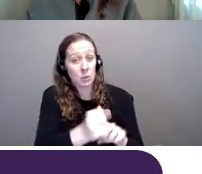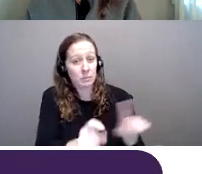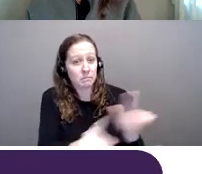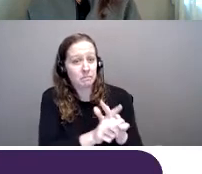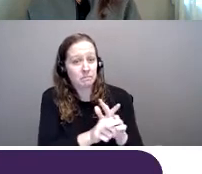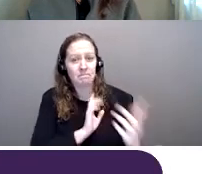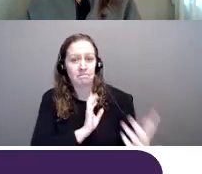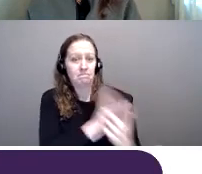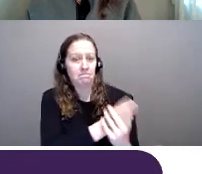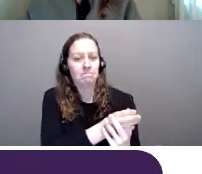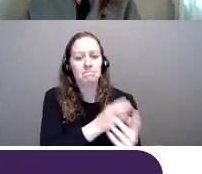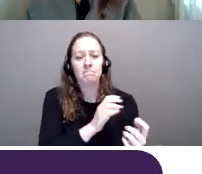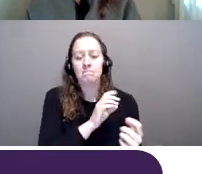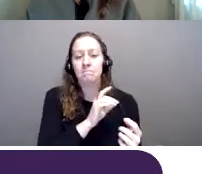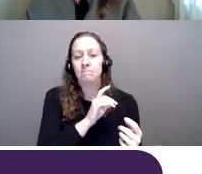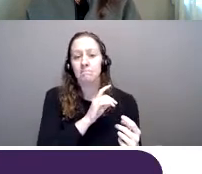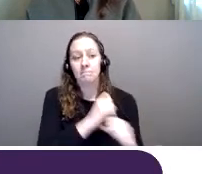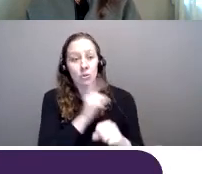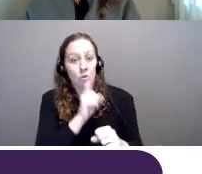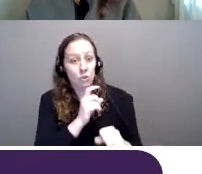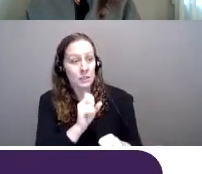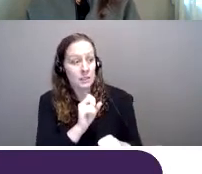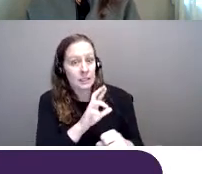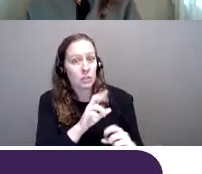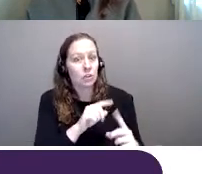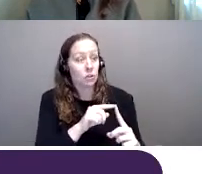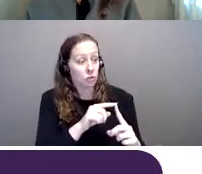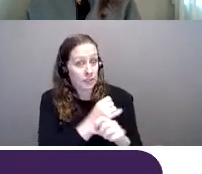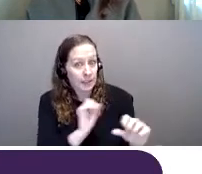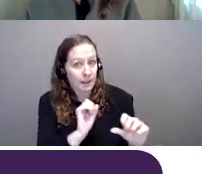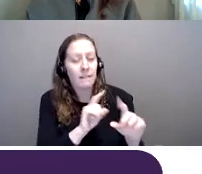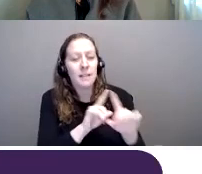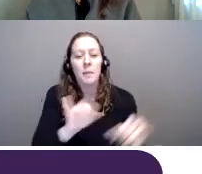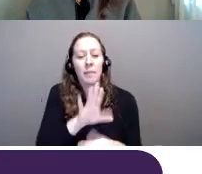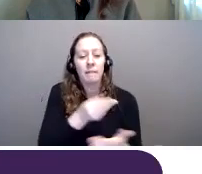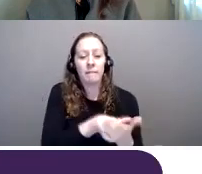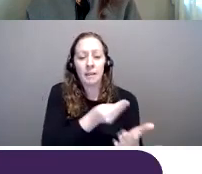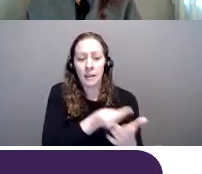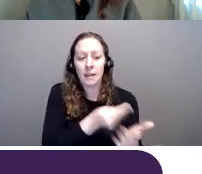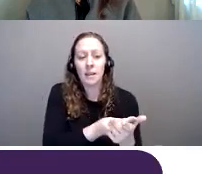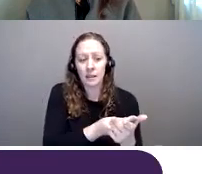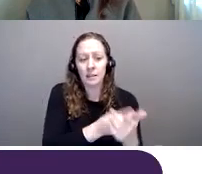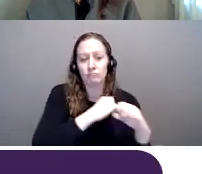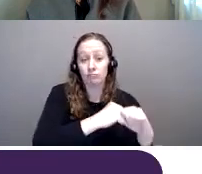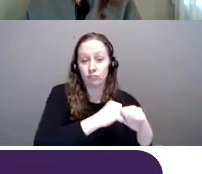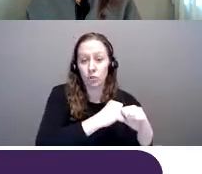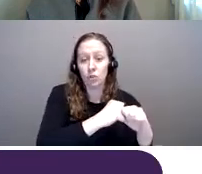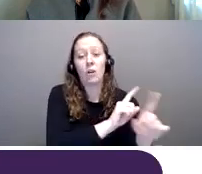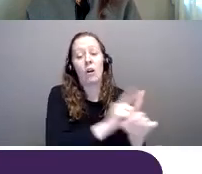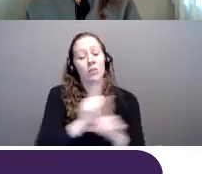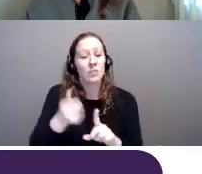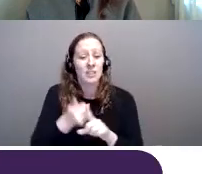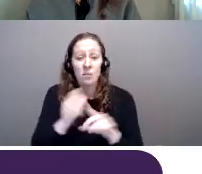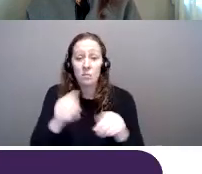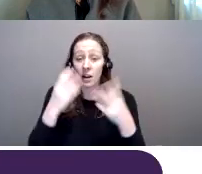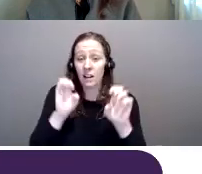of seniors as well as safeguarding their funds financially. Tammy also provides education regarding elder abuse